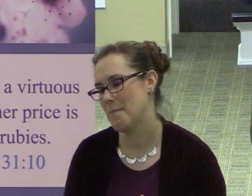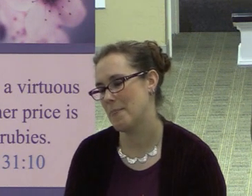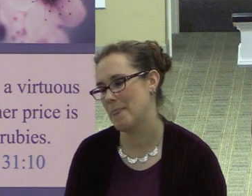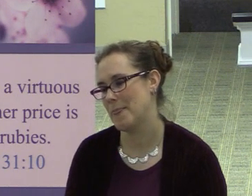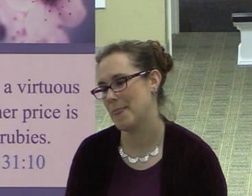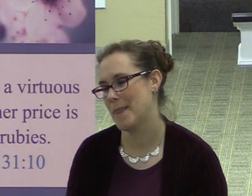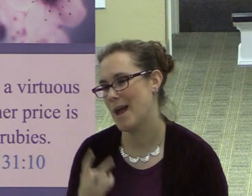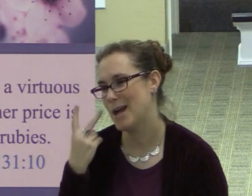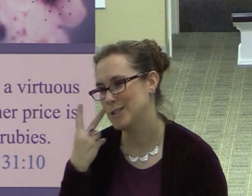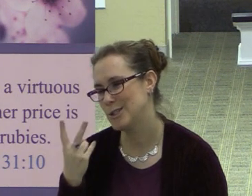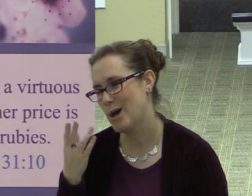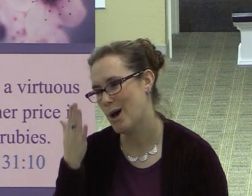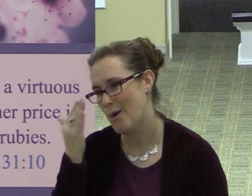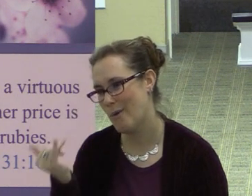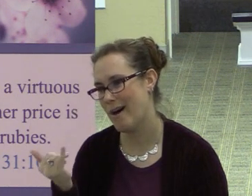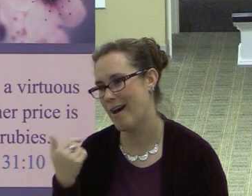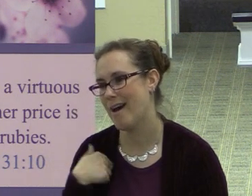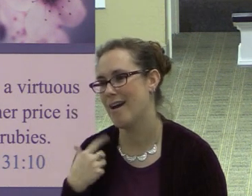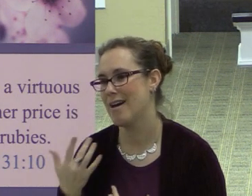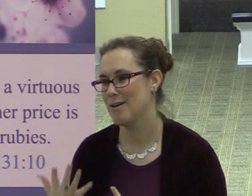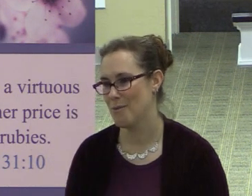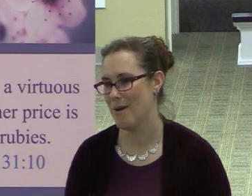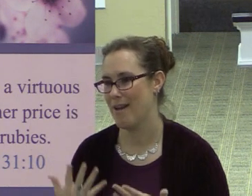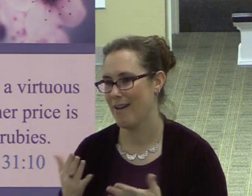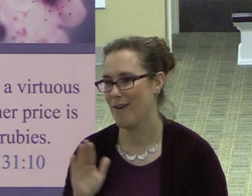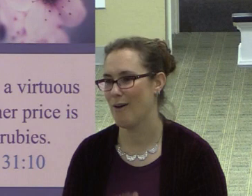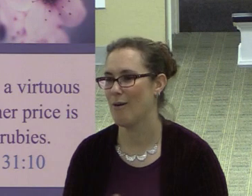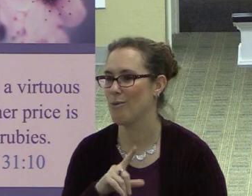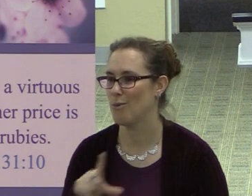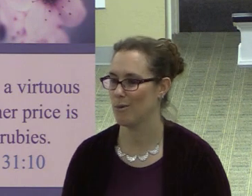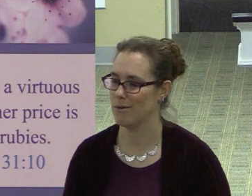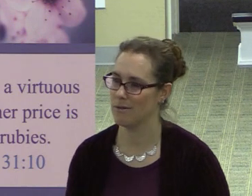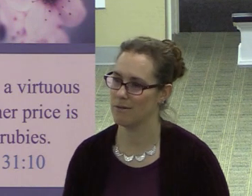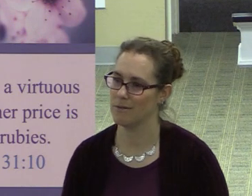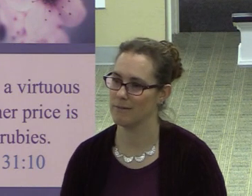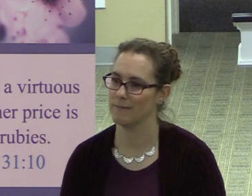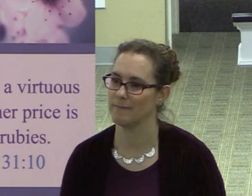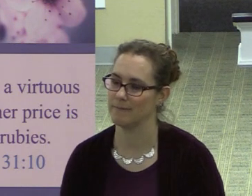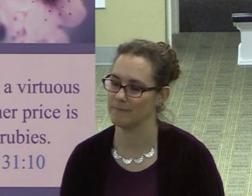I saw why I had to wait on the Lord.